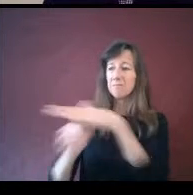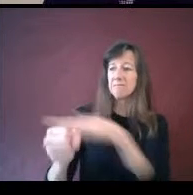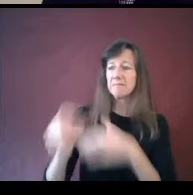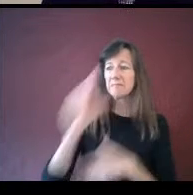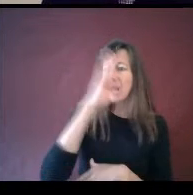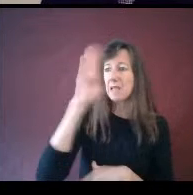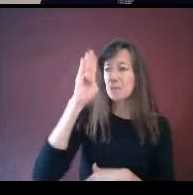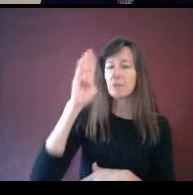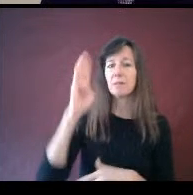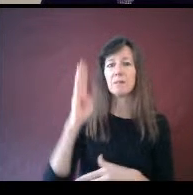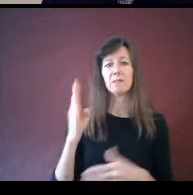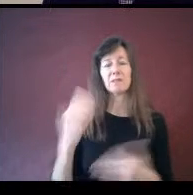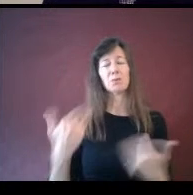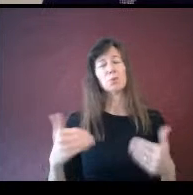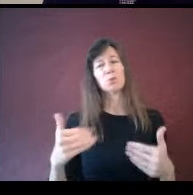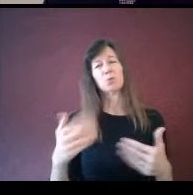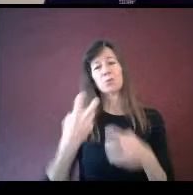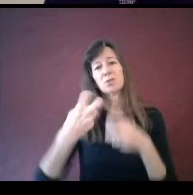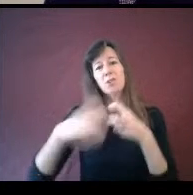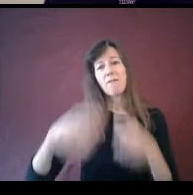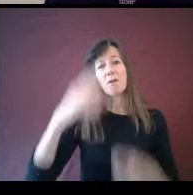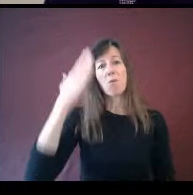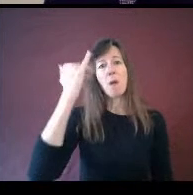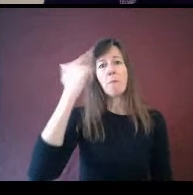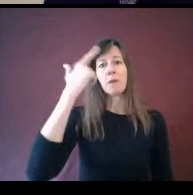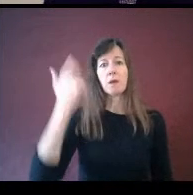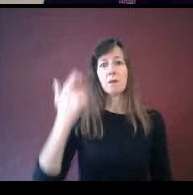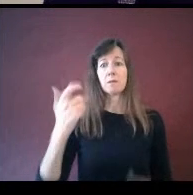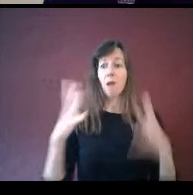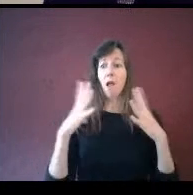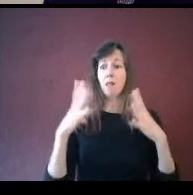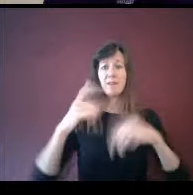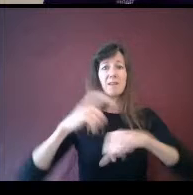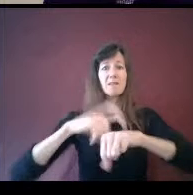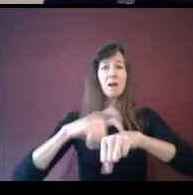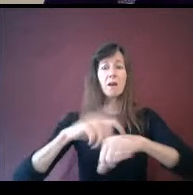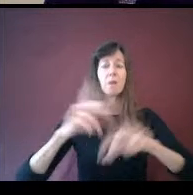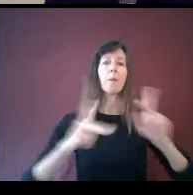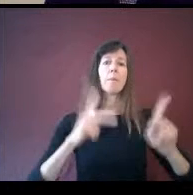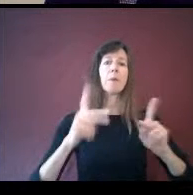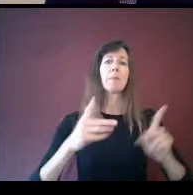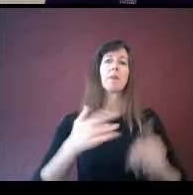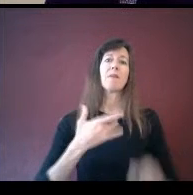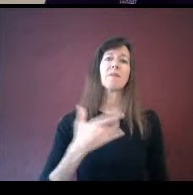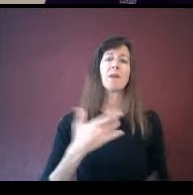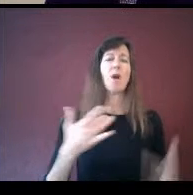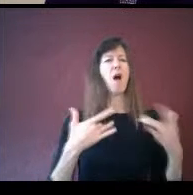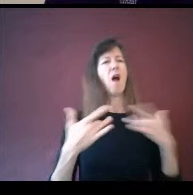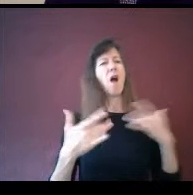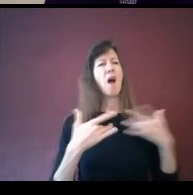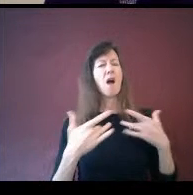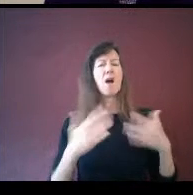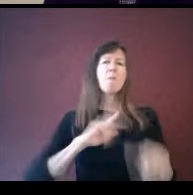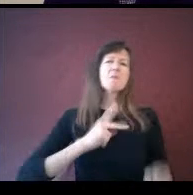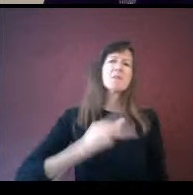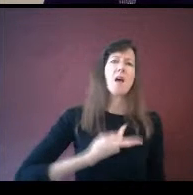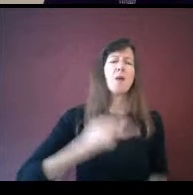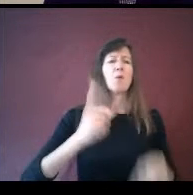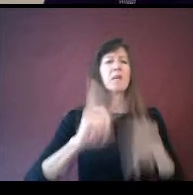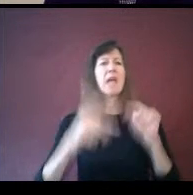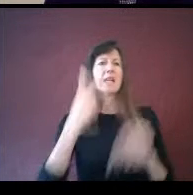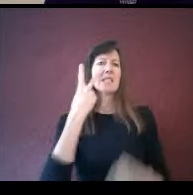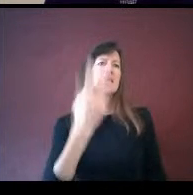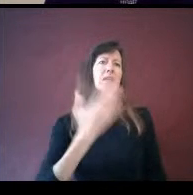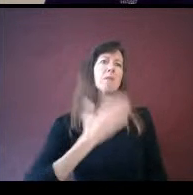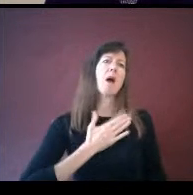period where many of us are thinking about, are worried or upset or frustrated that we can't see our